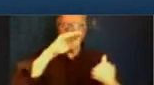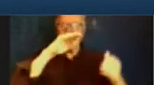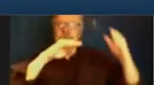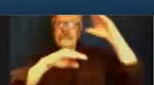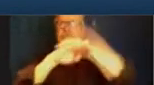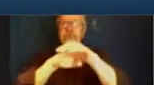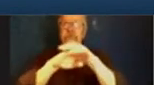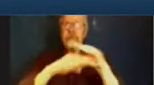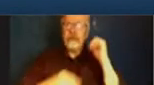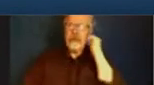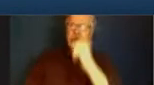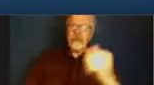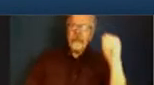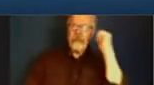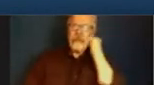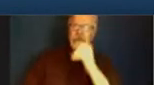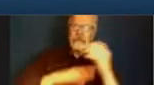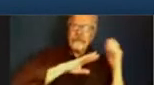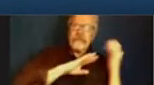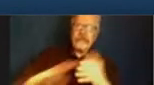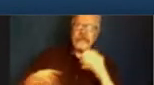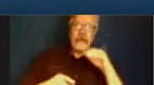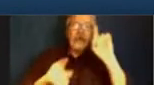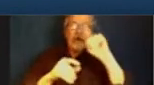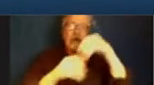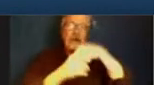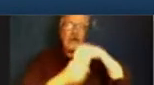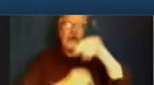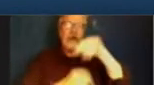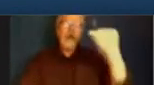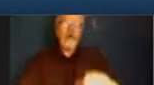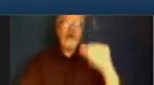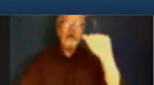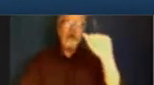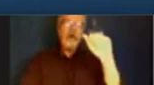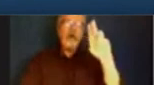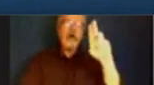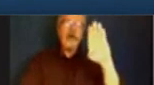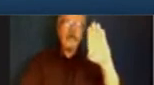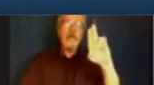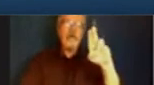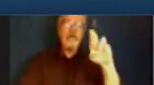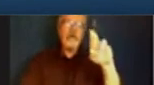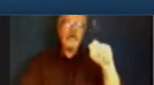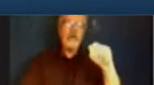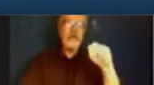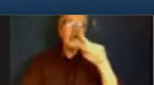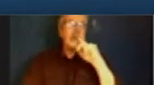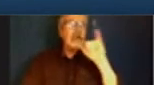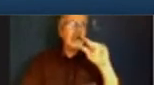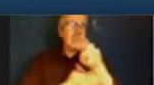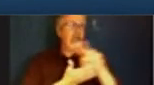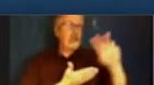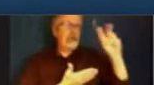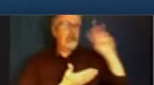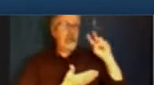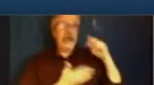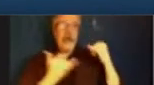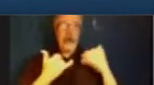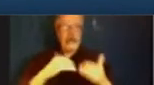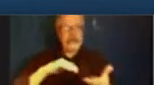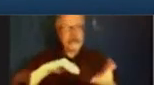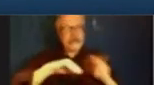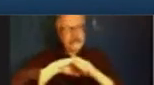And so that was an increased capacity from a couple weeks ago. Really happy about that increased capacity. We have